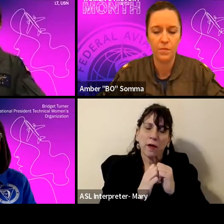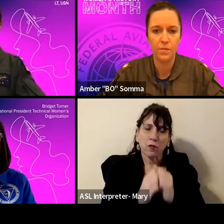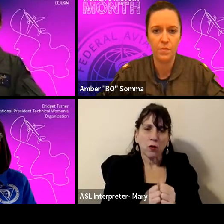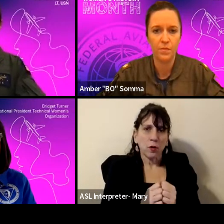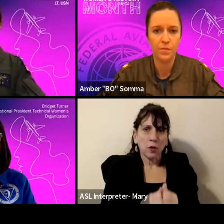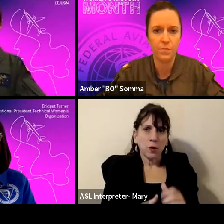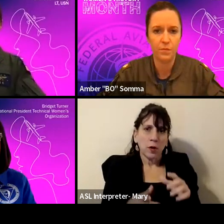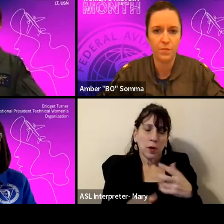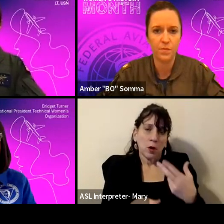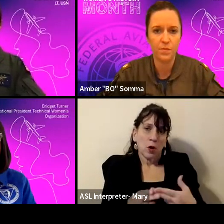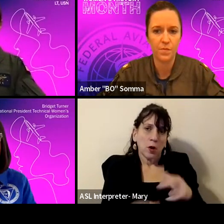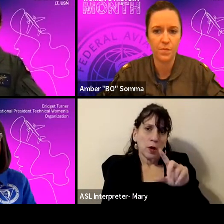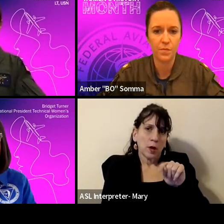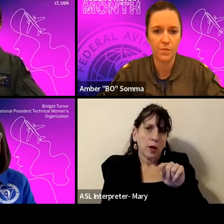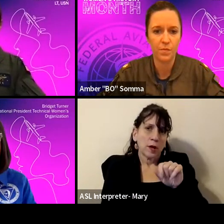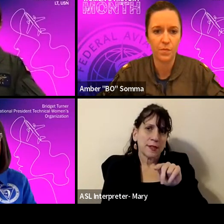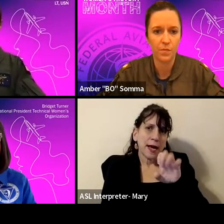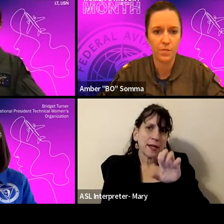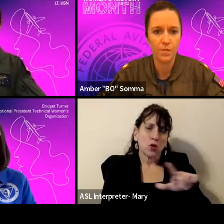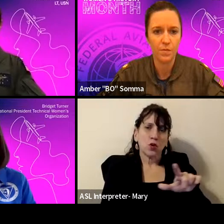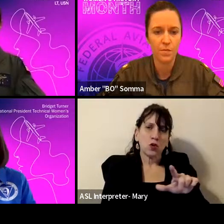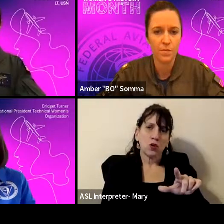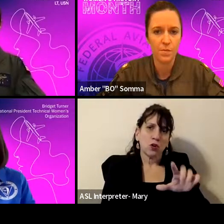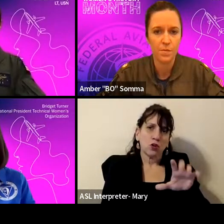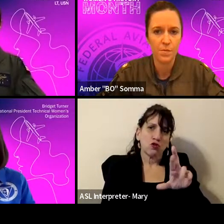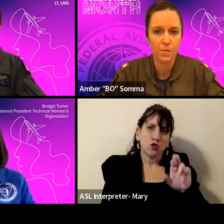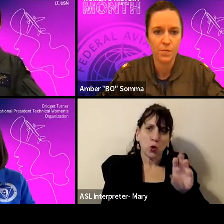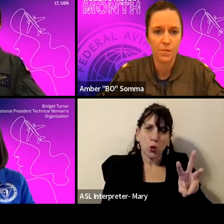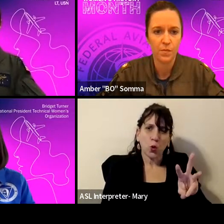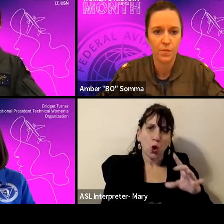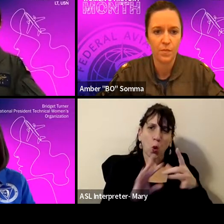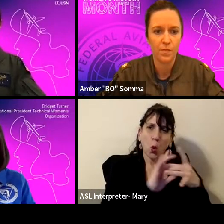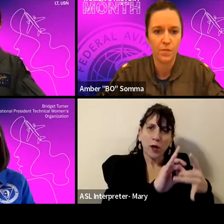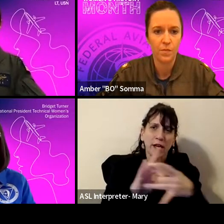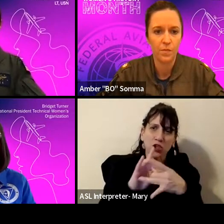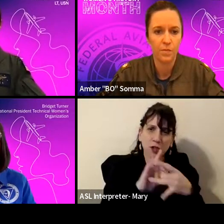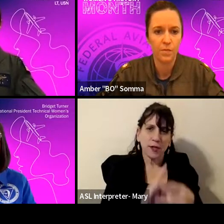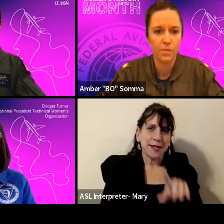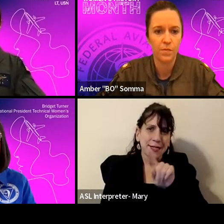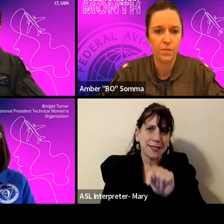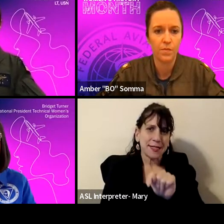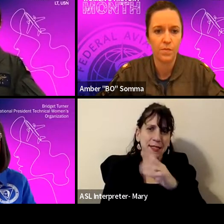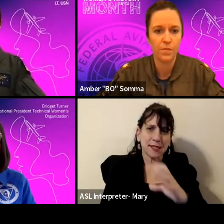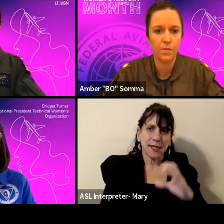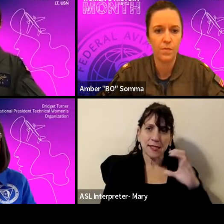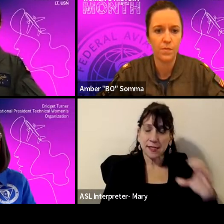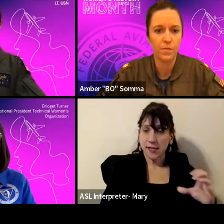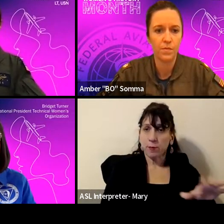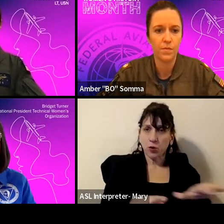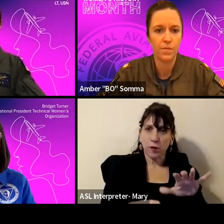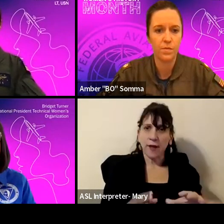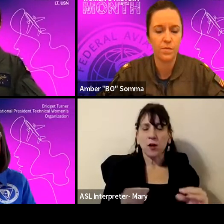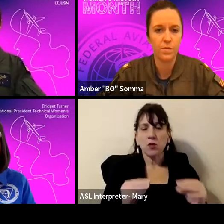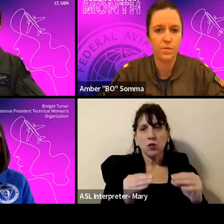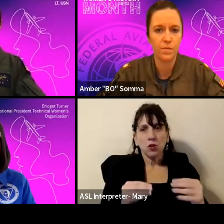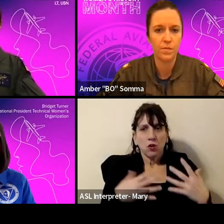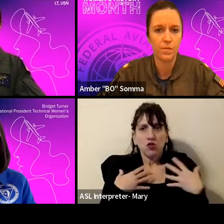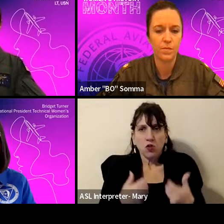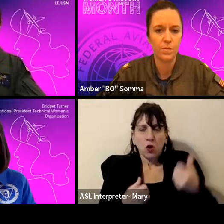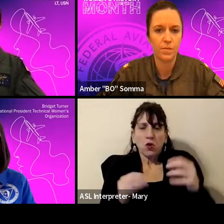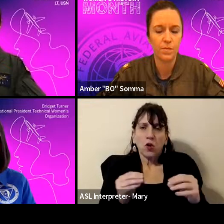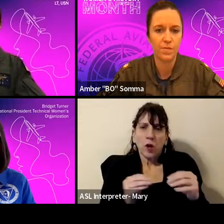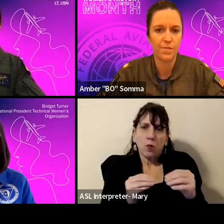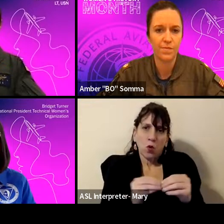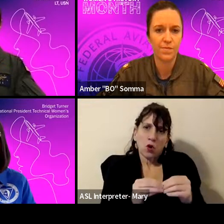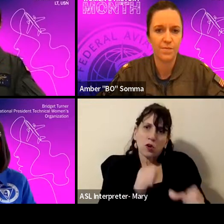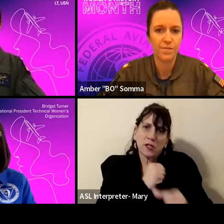it Tactical Crew Coordination, TCC. And by doing that, we become stronger and more lethal. And it's